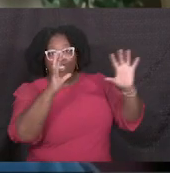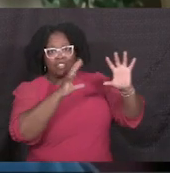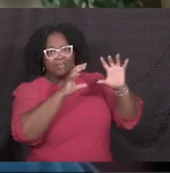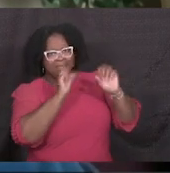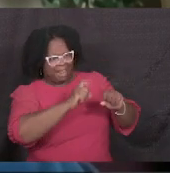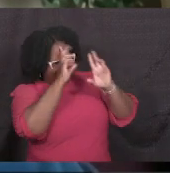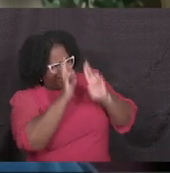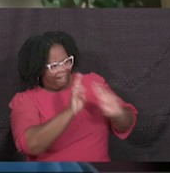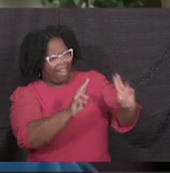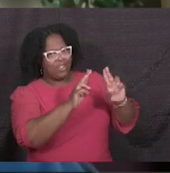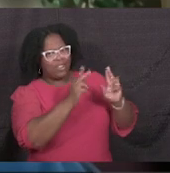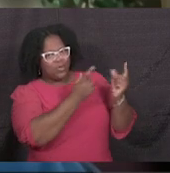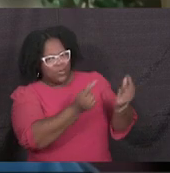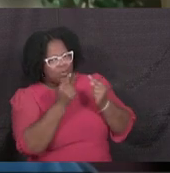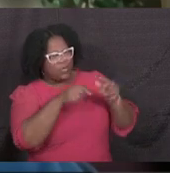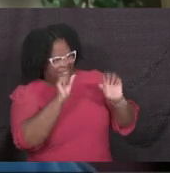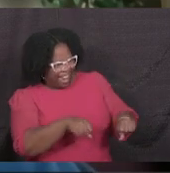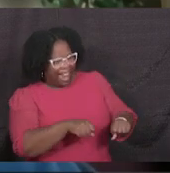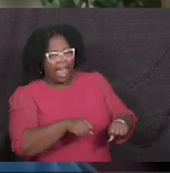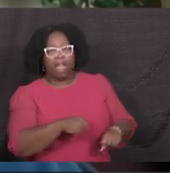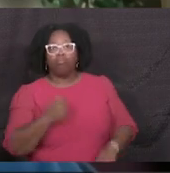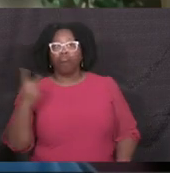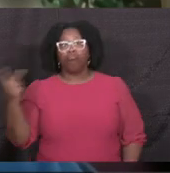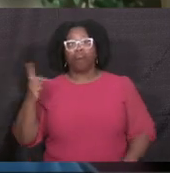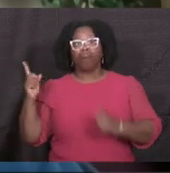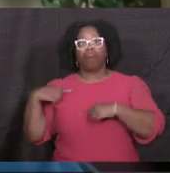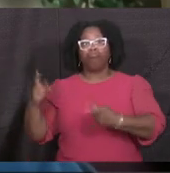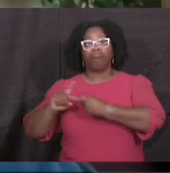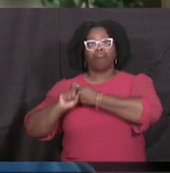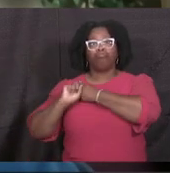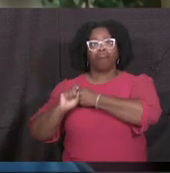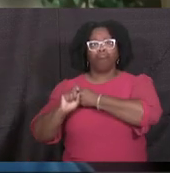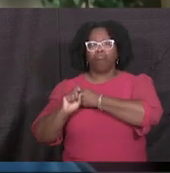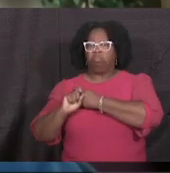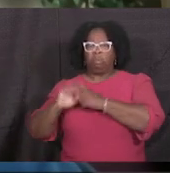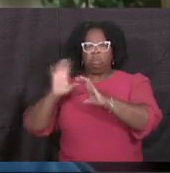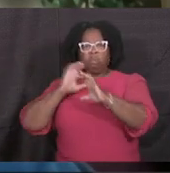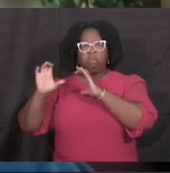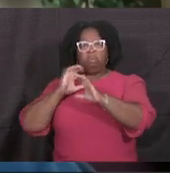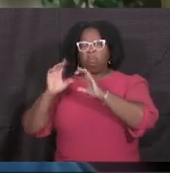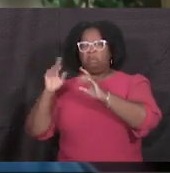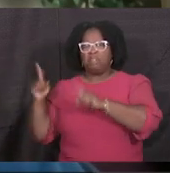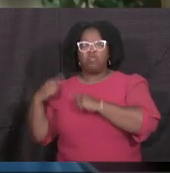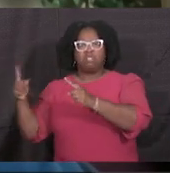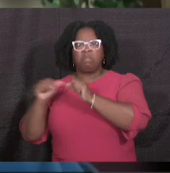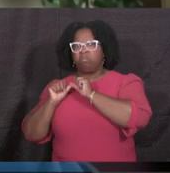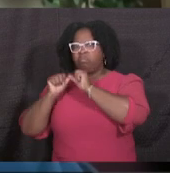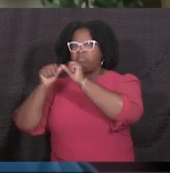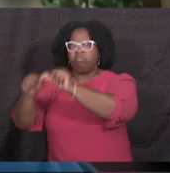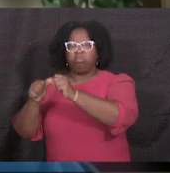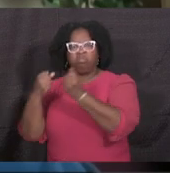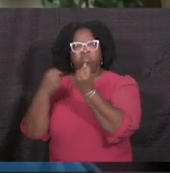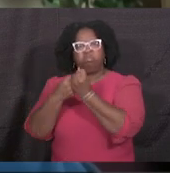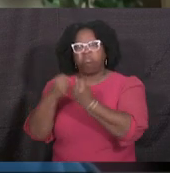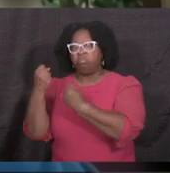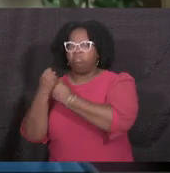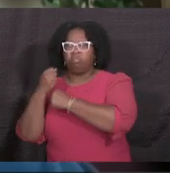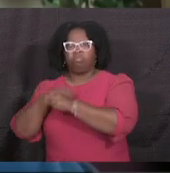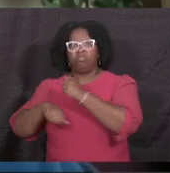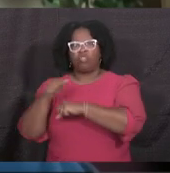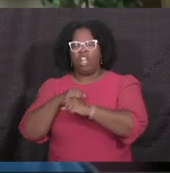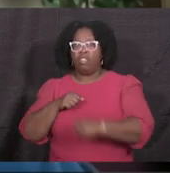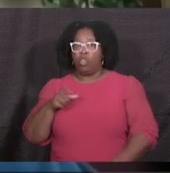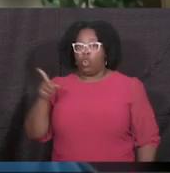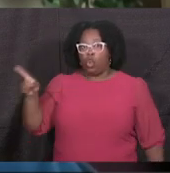things. And we have been friends ever since. We've never stopped communicating and like cheering each other on. So